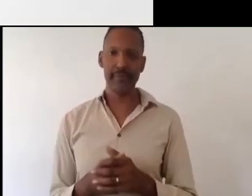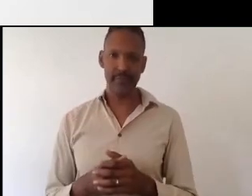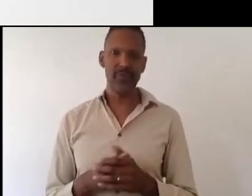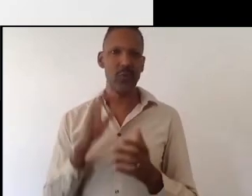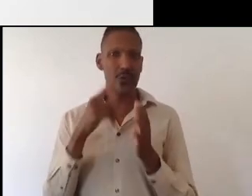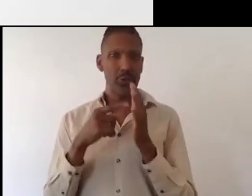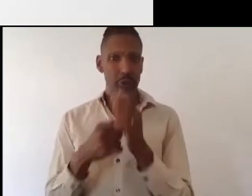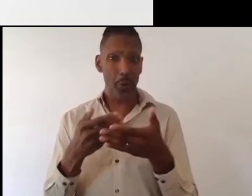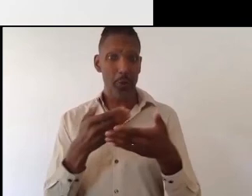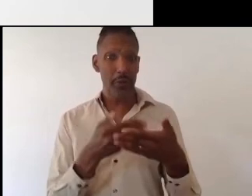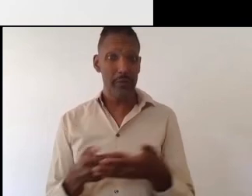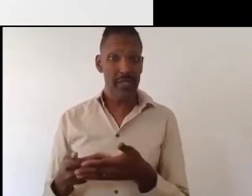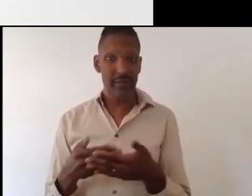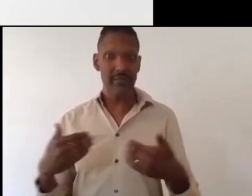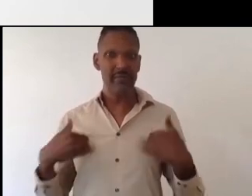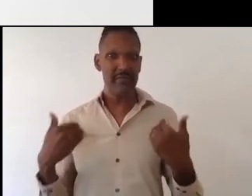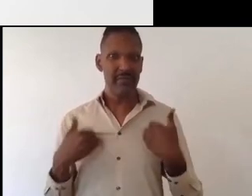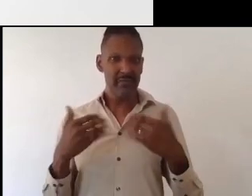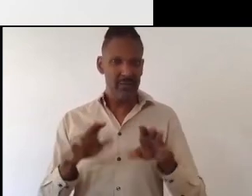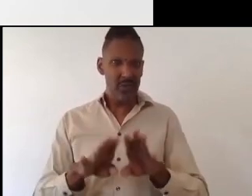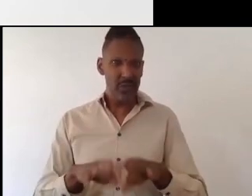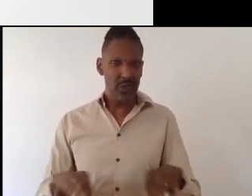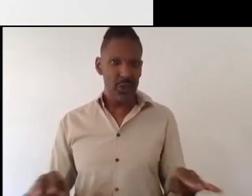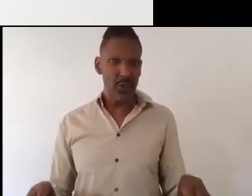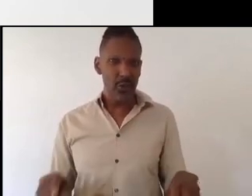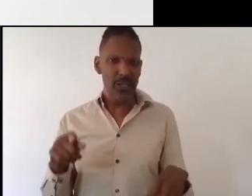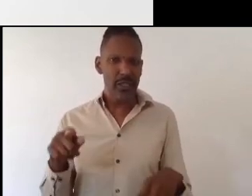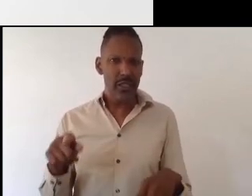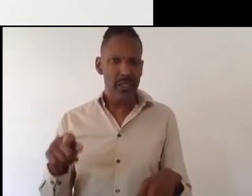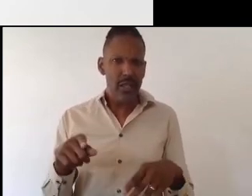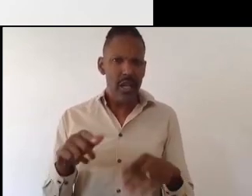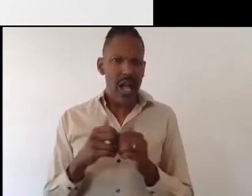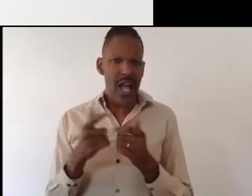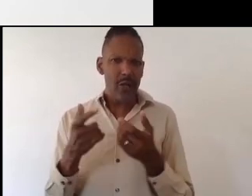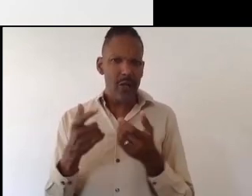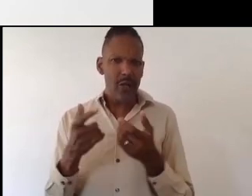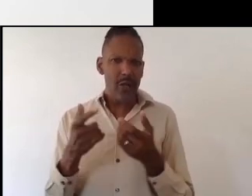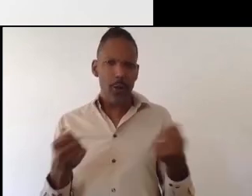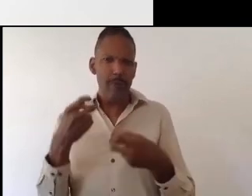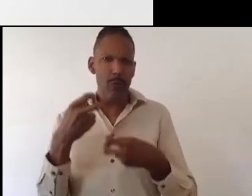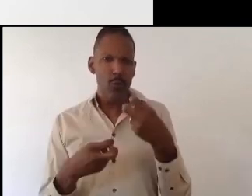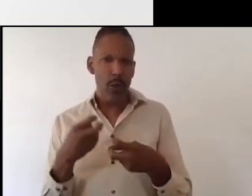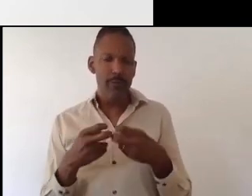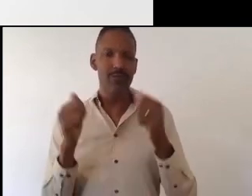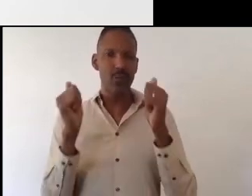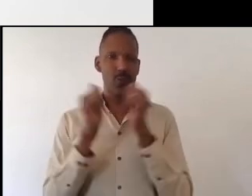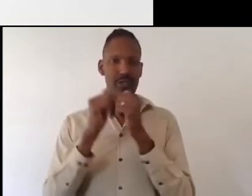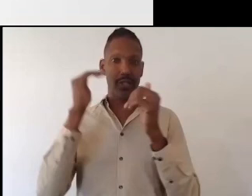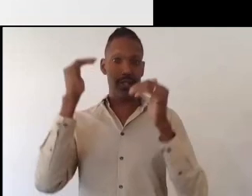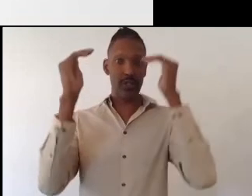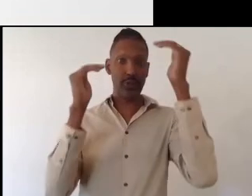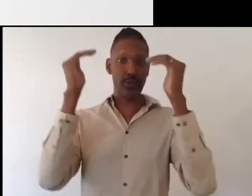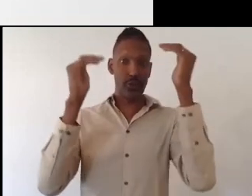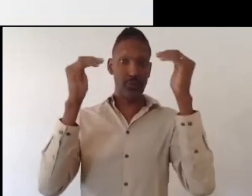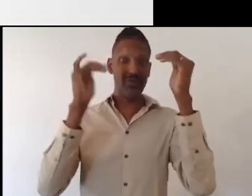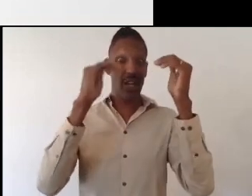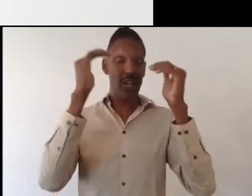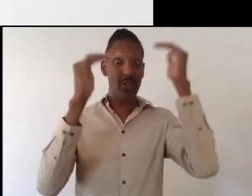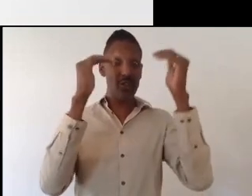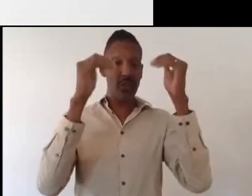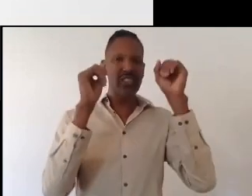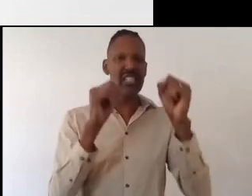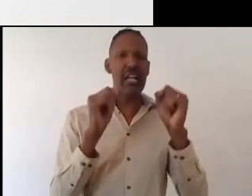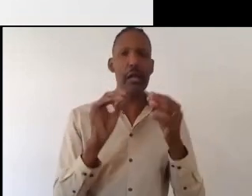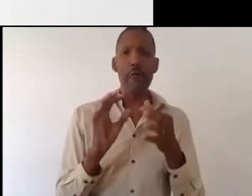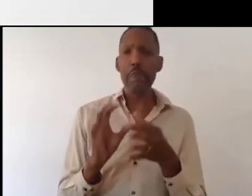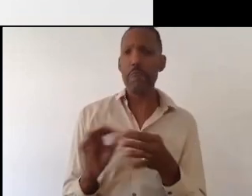infants, toddlers, and preschoolers are trying to solve problems in everyday life with adults around them, and how